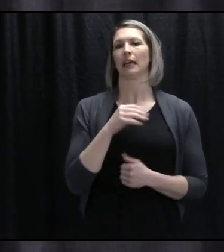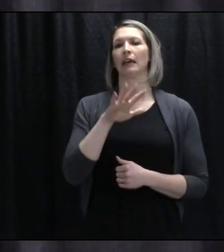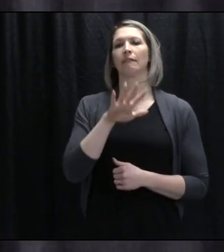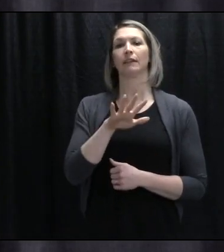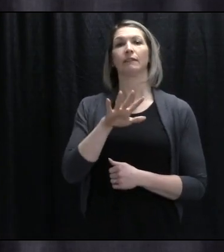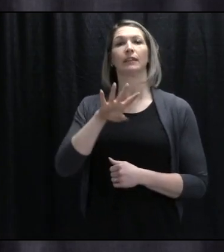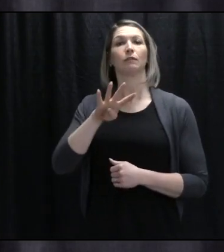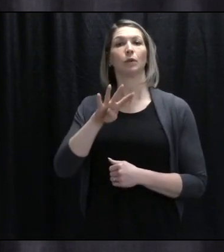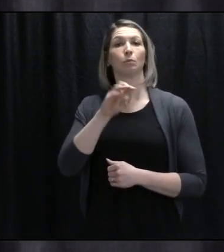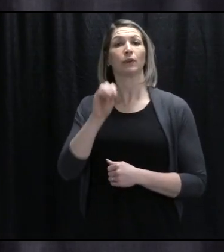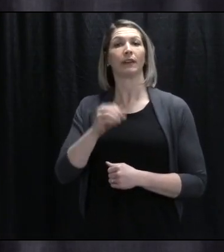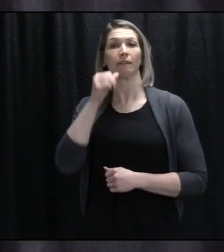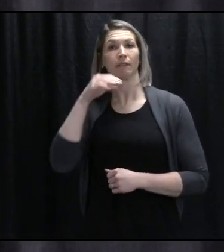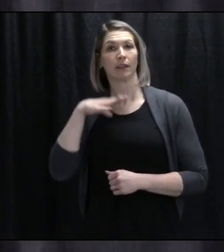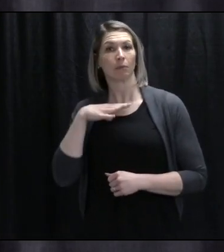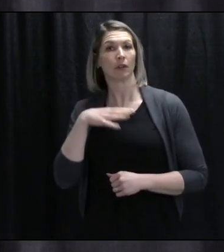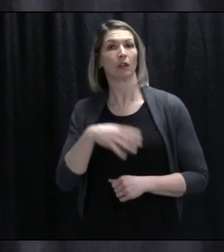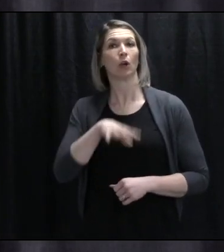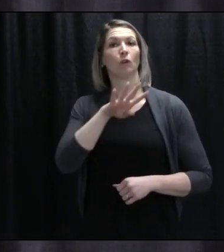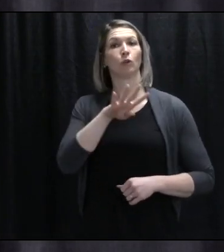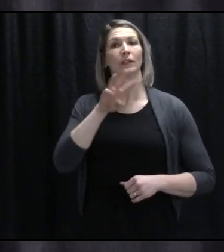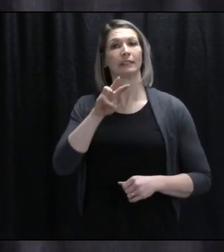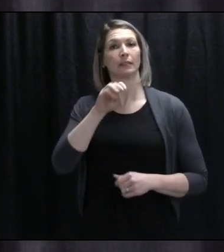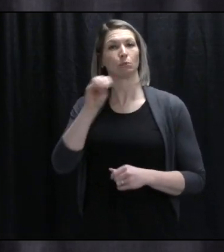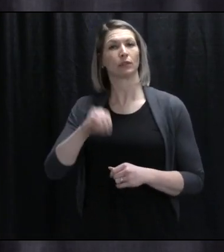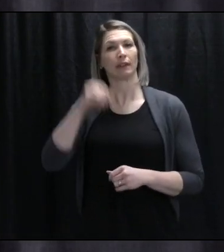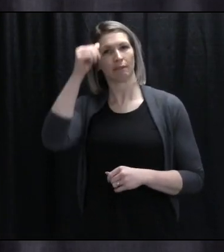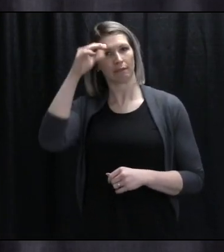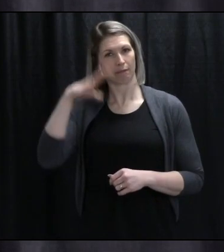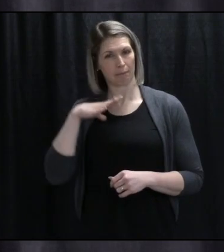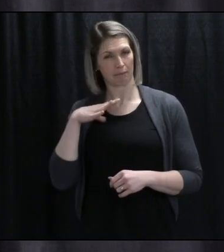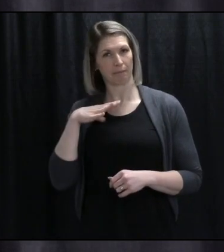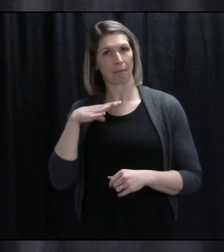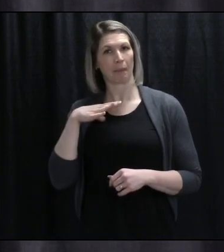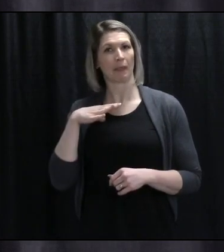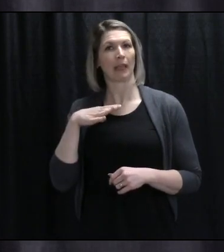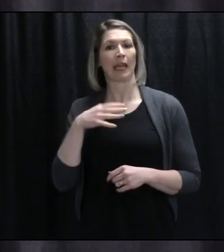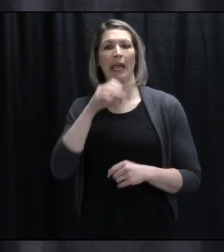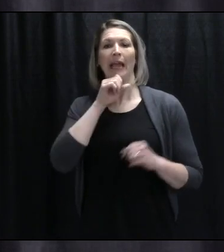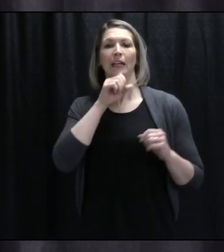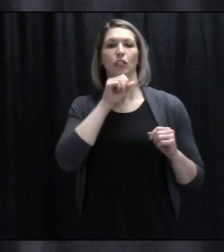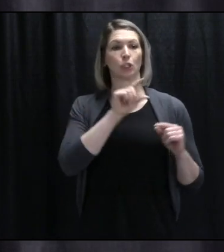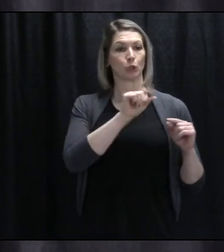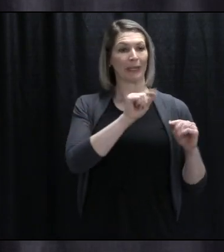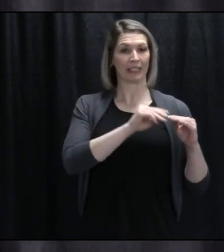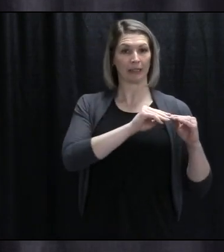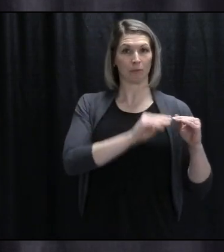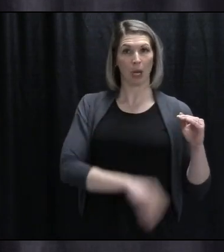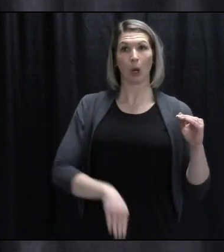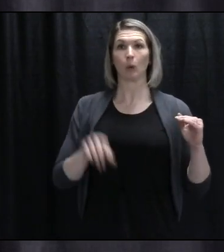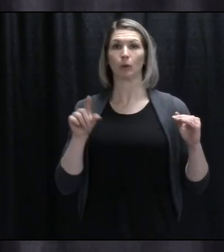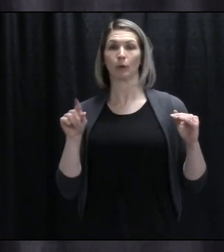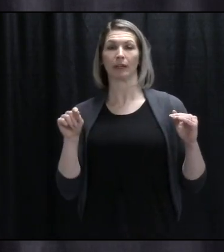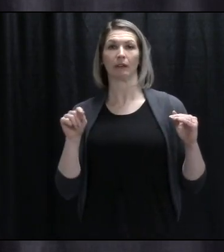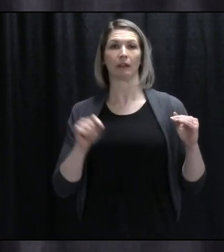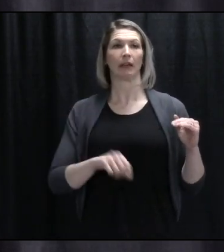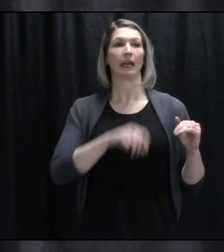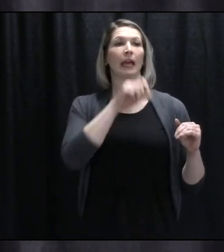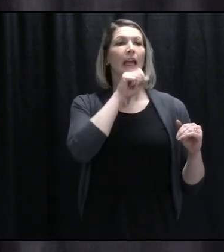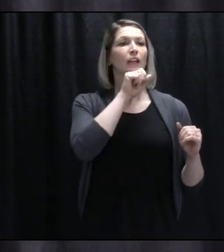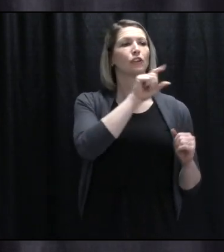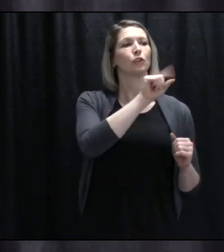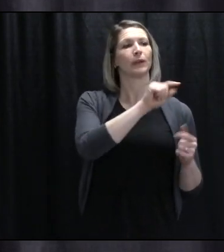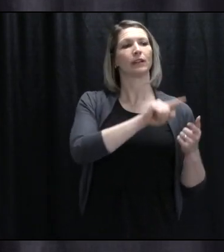of cases are female and 46% are male. By age, we have 20 people under the age of 20, 33